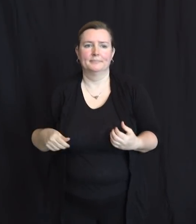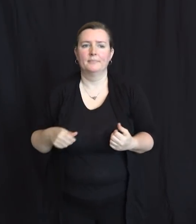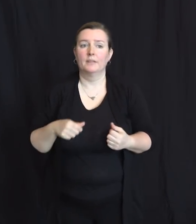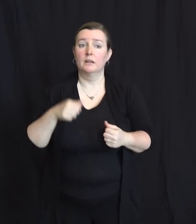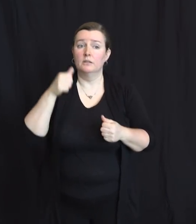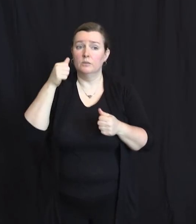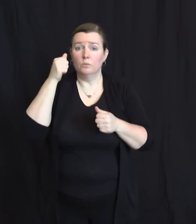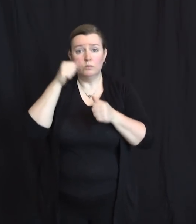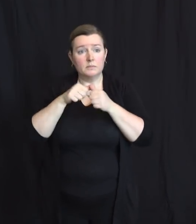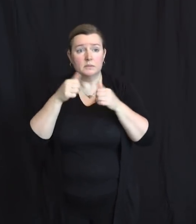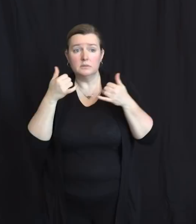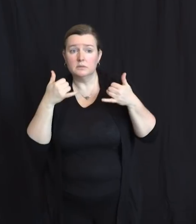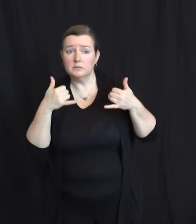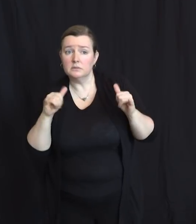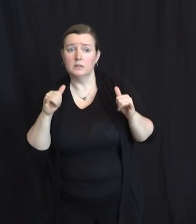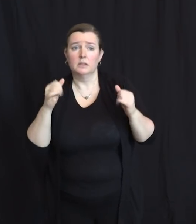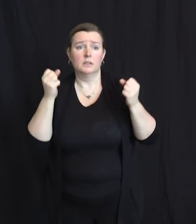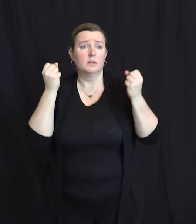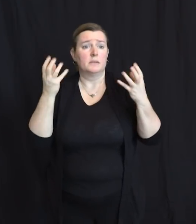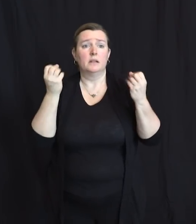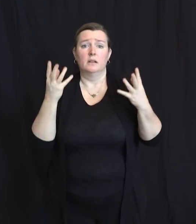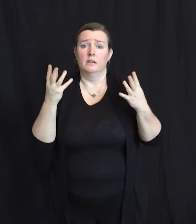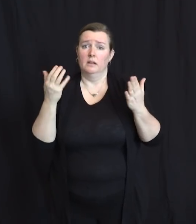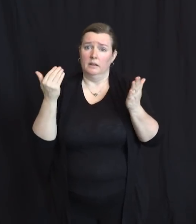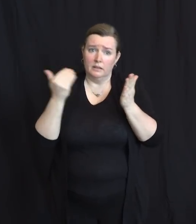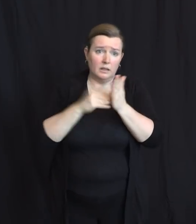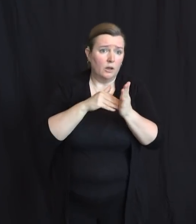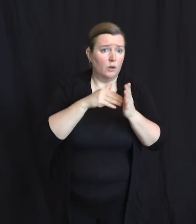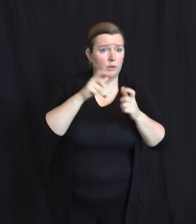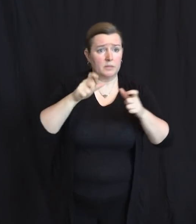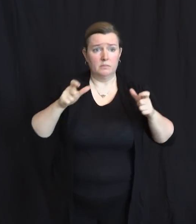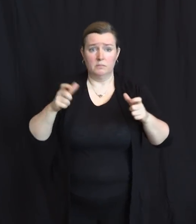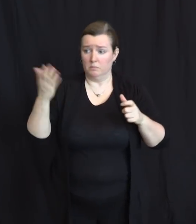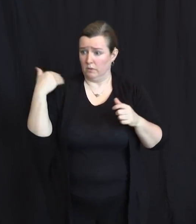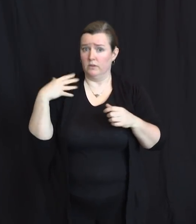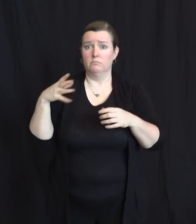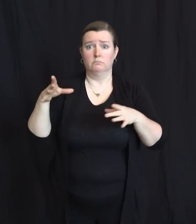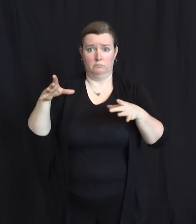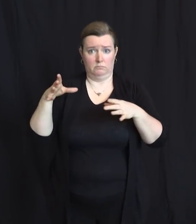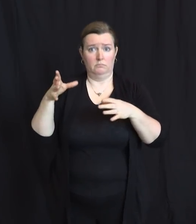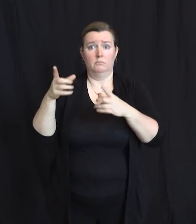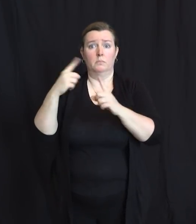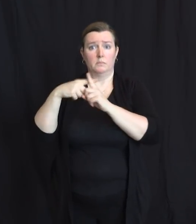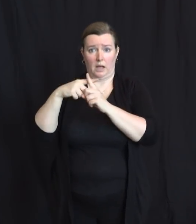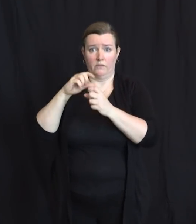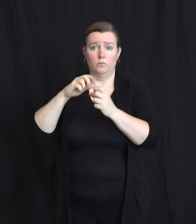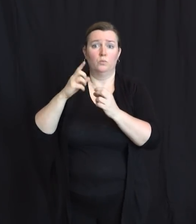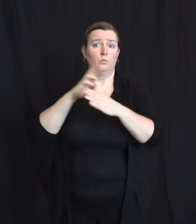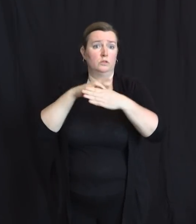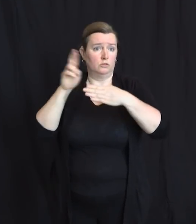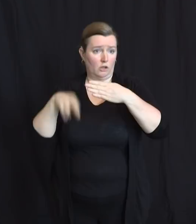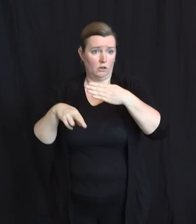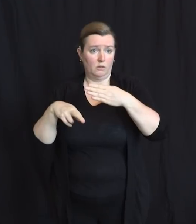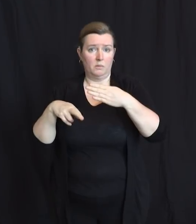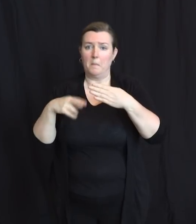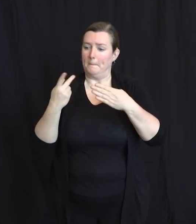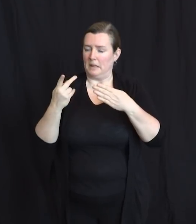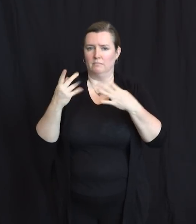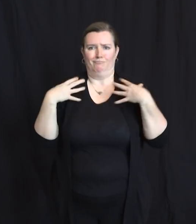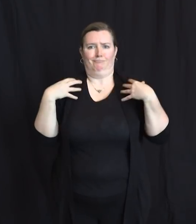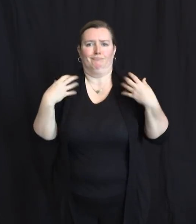of residents who have received a prior positive test result who have now likely defeated the